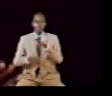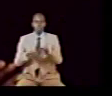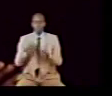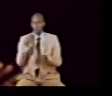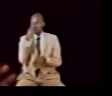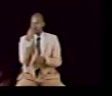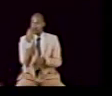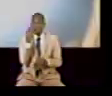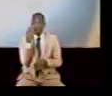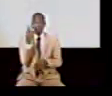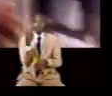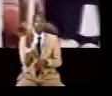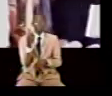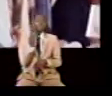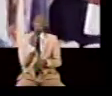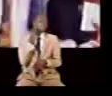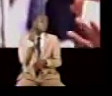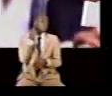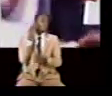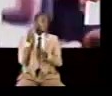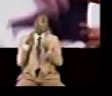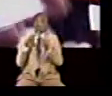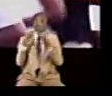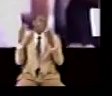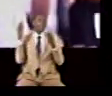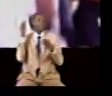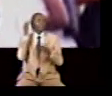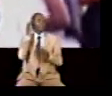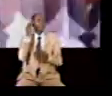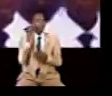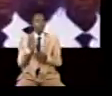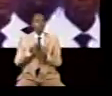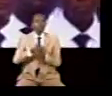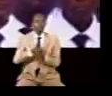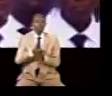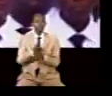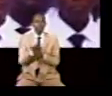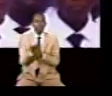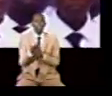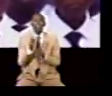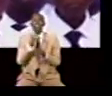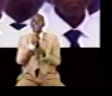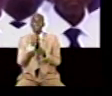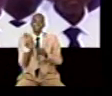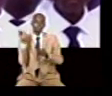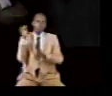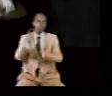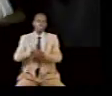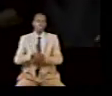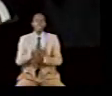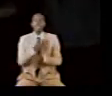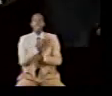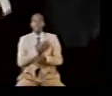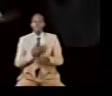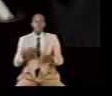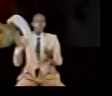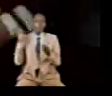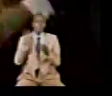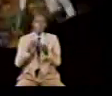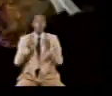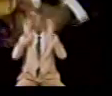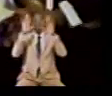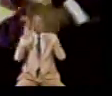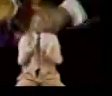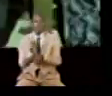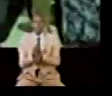see, the deaf hear. COVID-19 is conquered and more miracles as